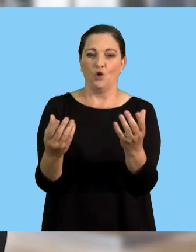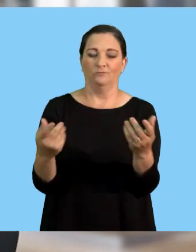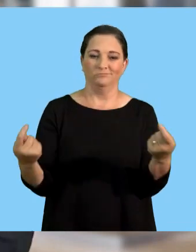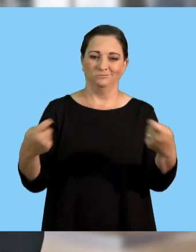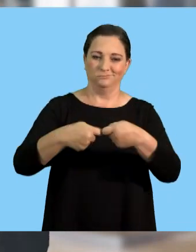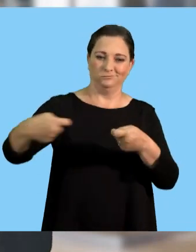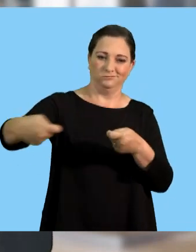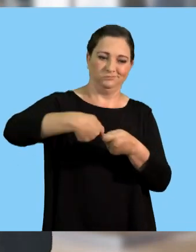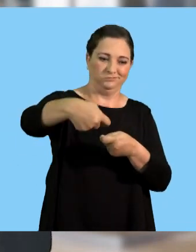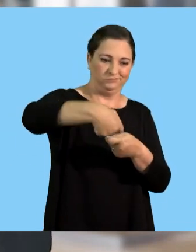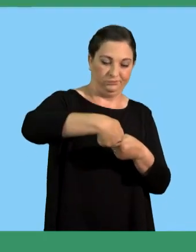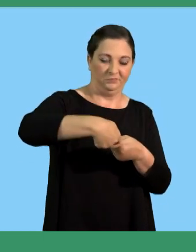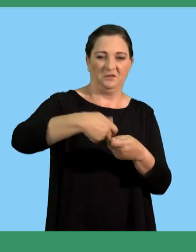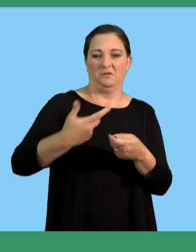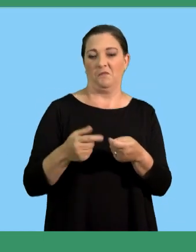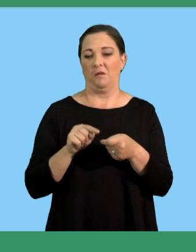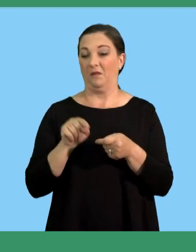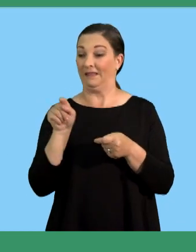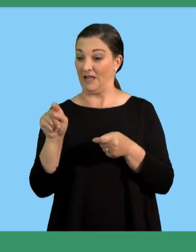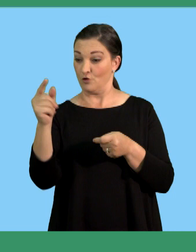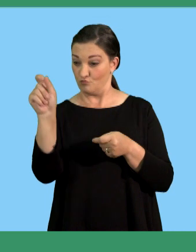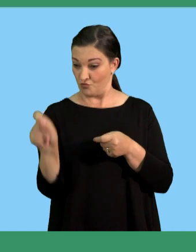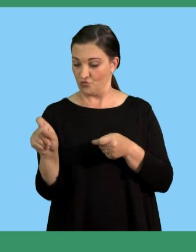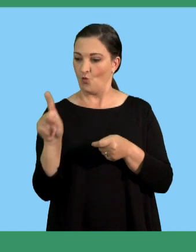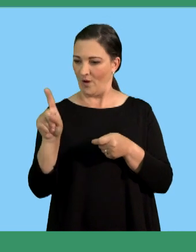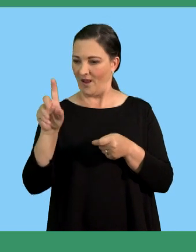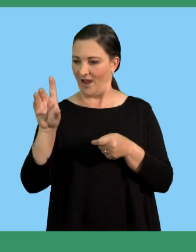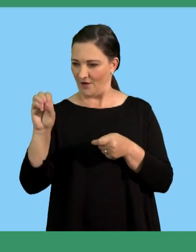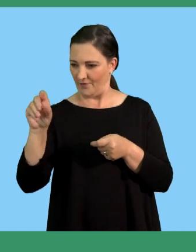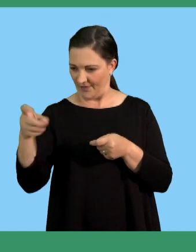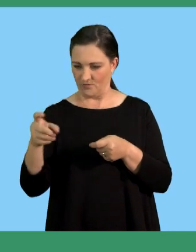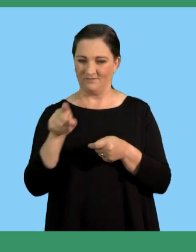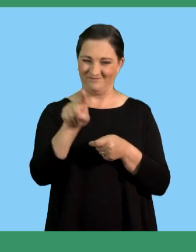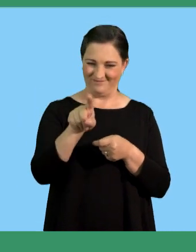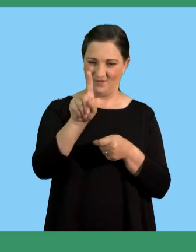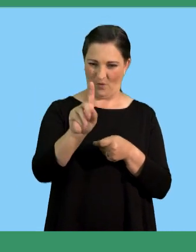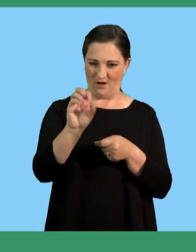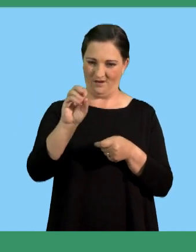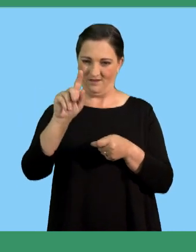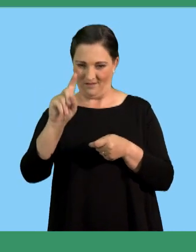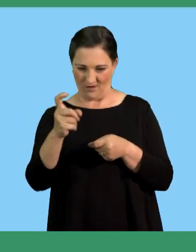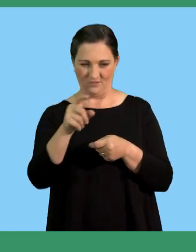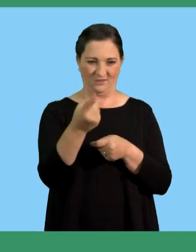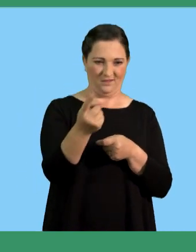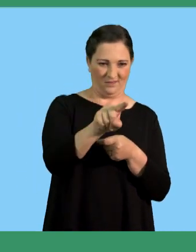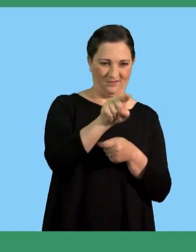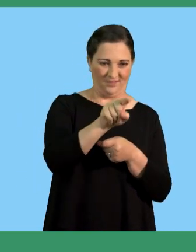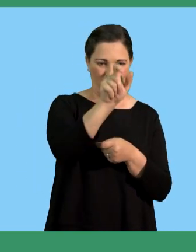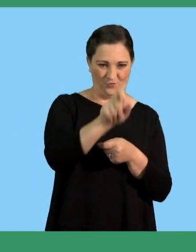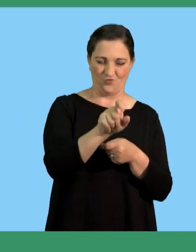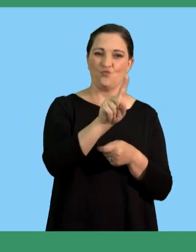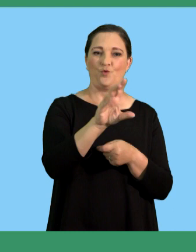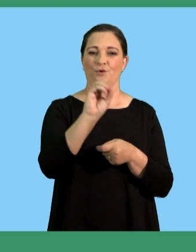unit trust fund. So maybe 100,000 from this investor, another 100,000 from this investor, and another